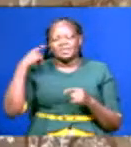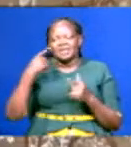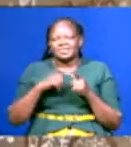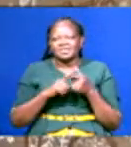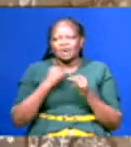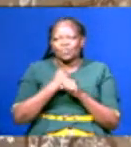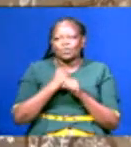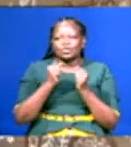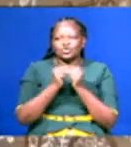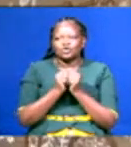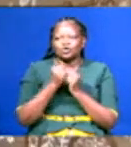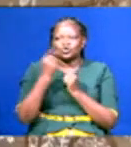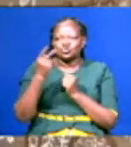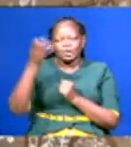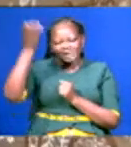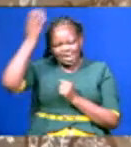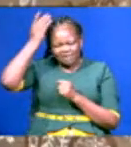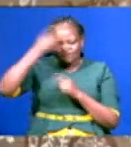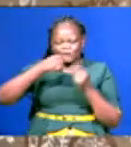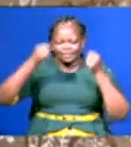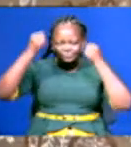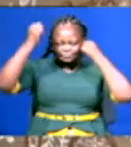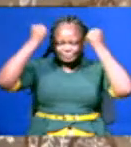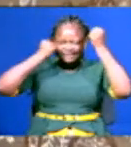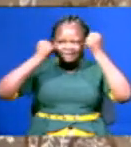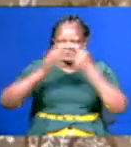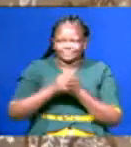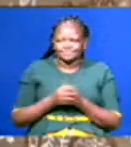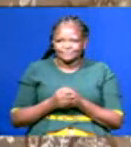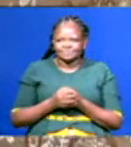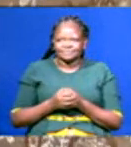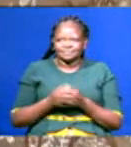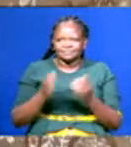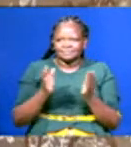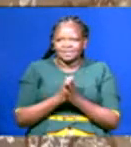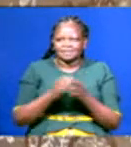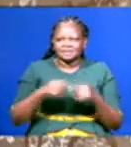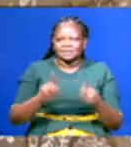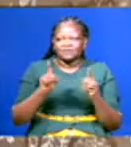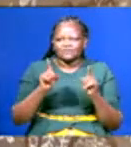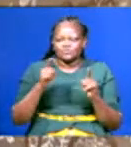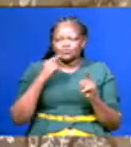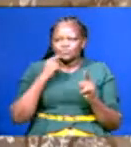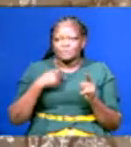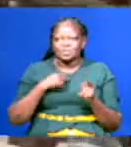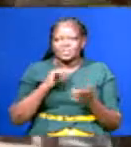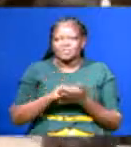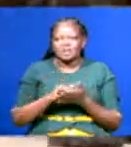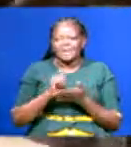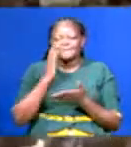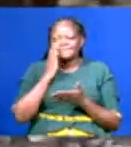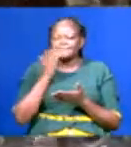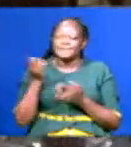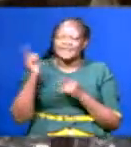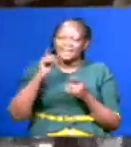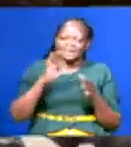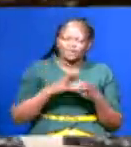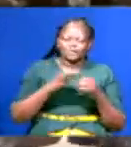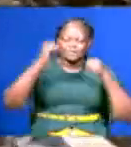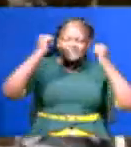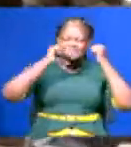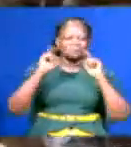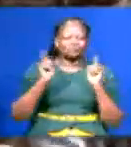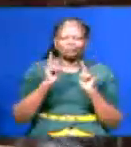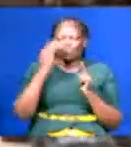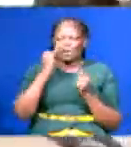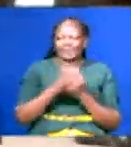some two nurses from the military. And they are the ones actually who told me, "Mom, why can't you come and join the military?" I said, "No, because